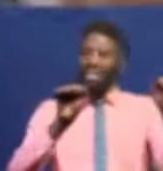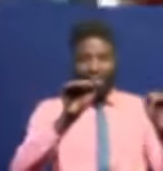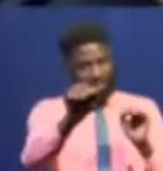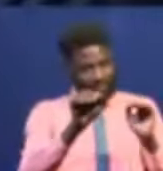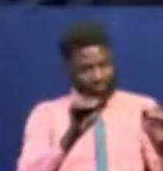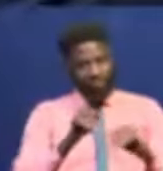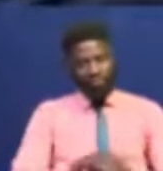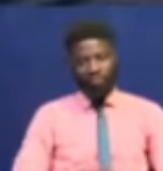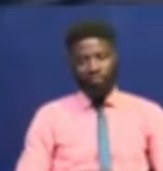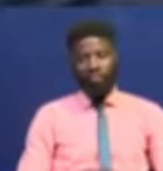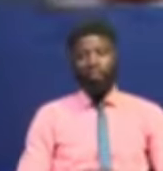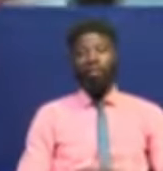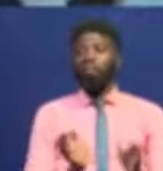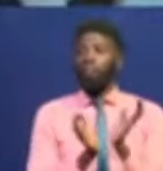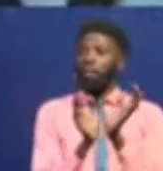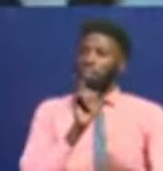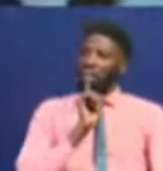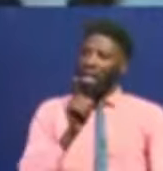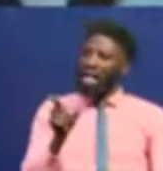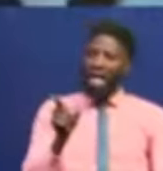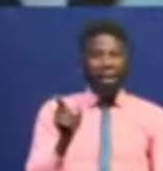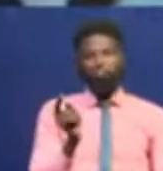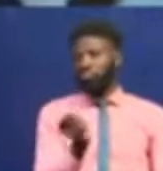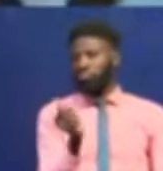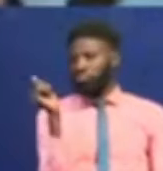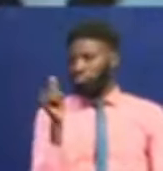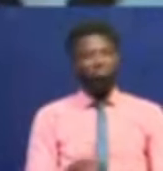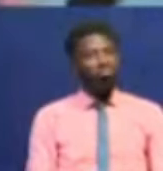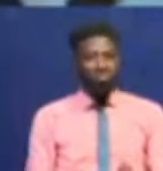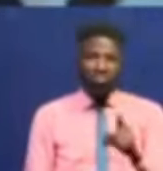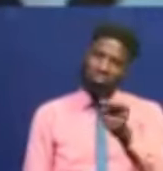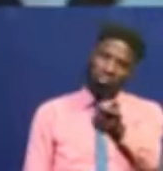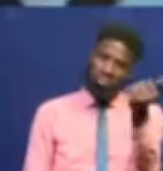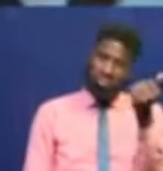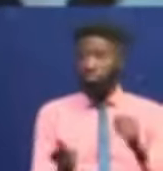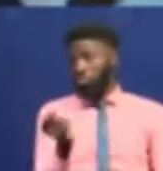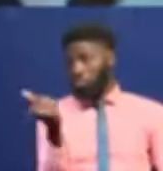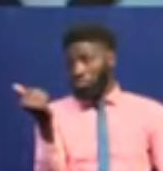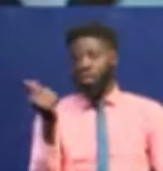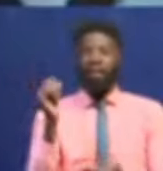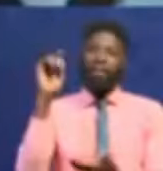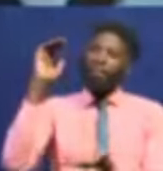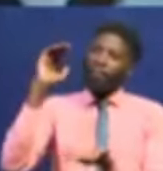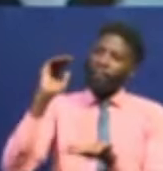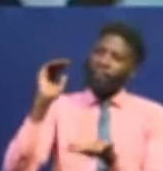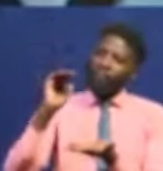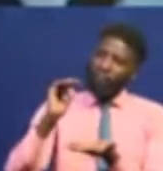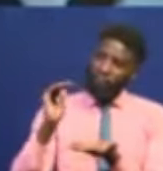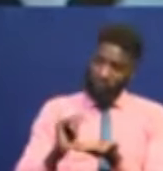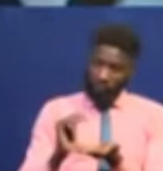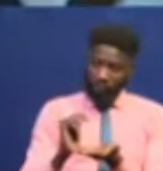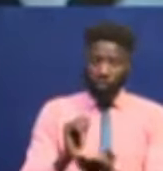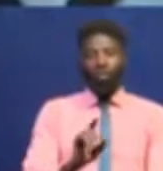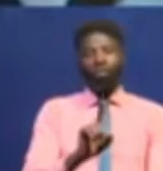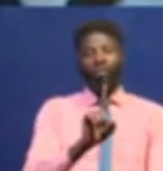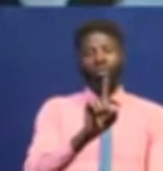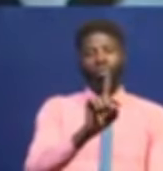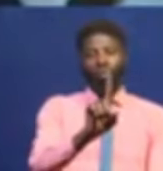said, we don't think this is good. We don't think this is good. It was reduced by